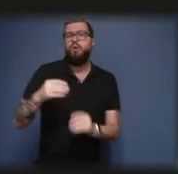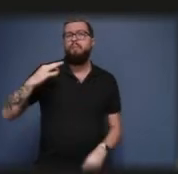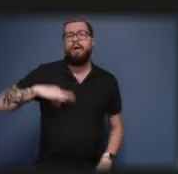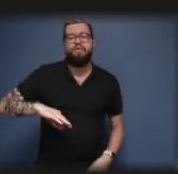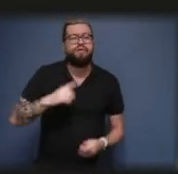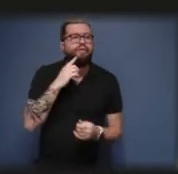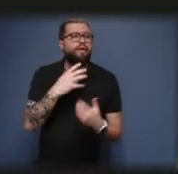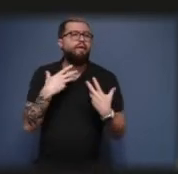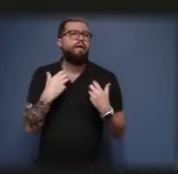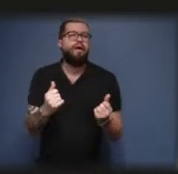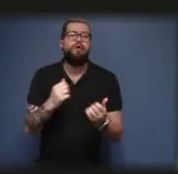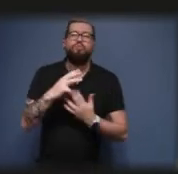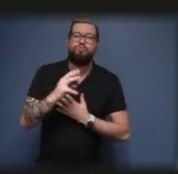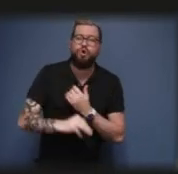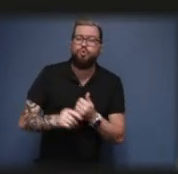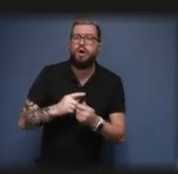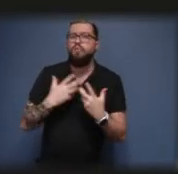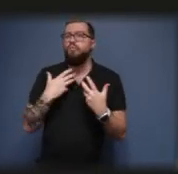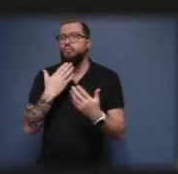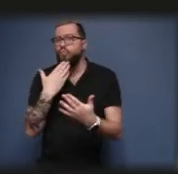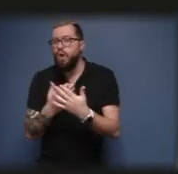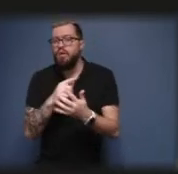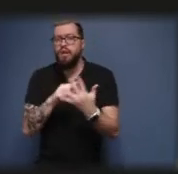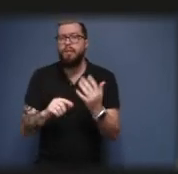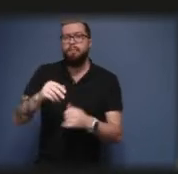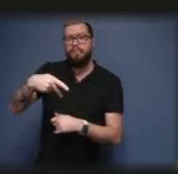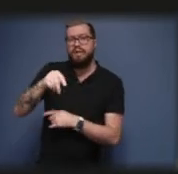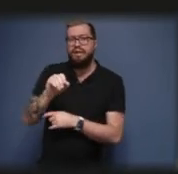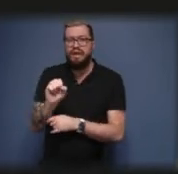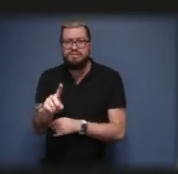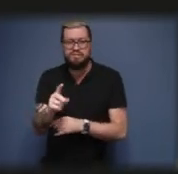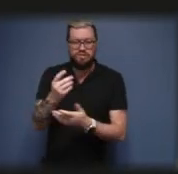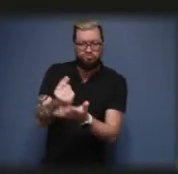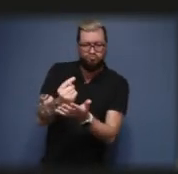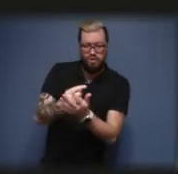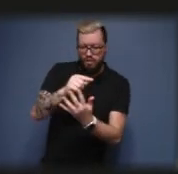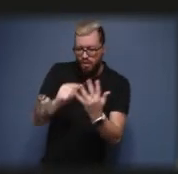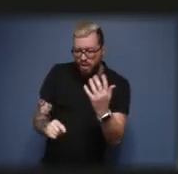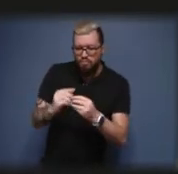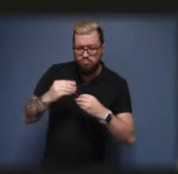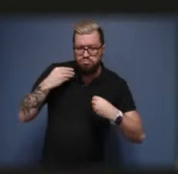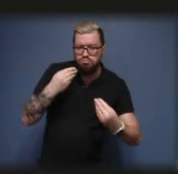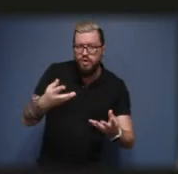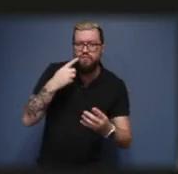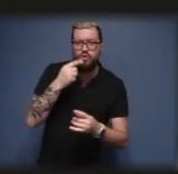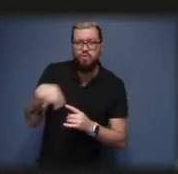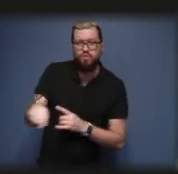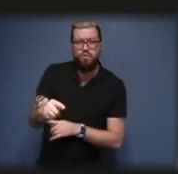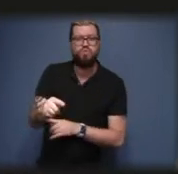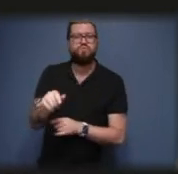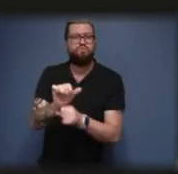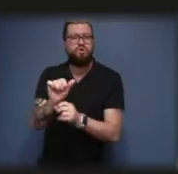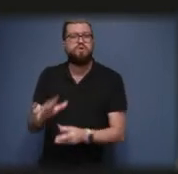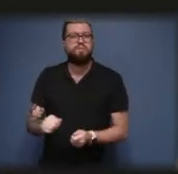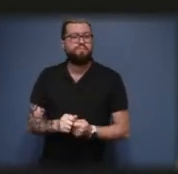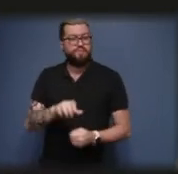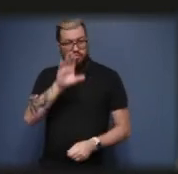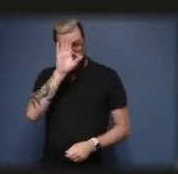and wellness programs and treatment for PTSD. And if you're not aware, there is both a federal and a